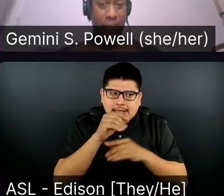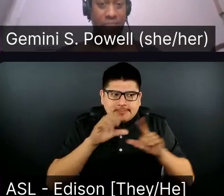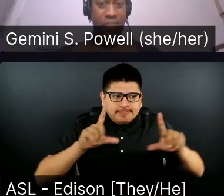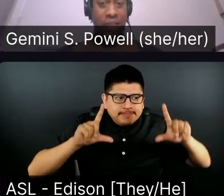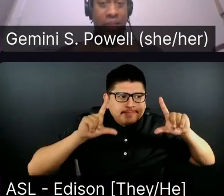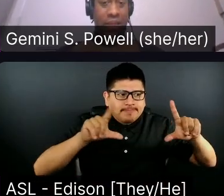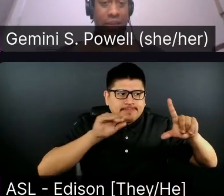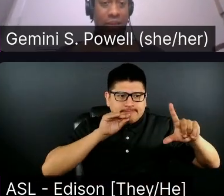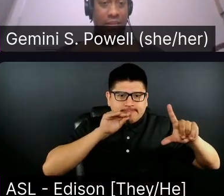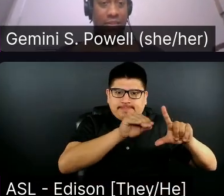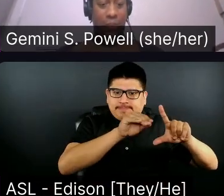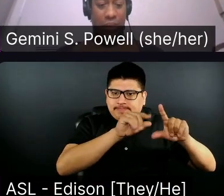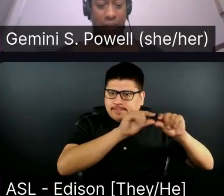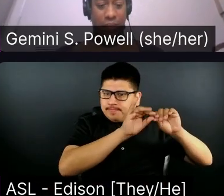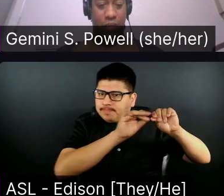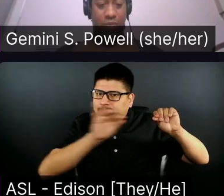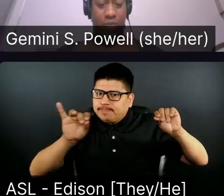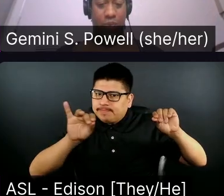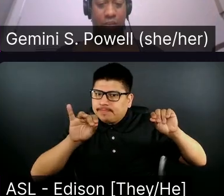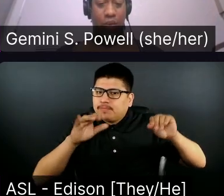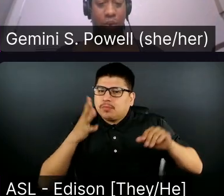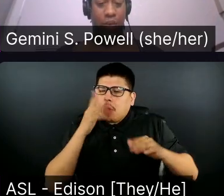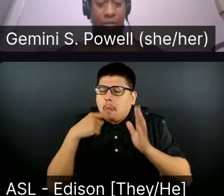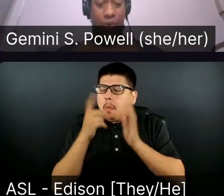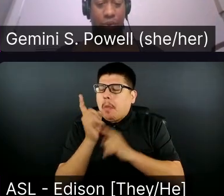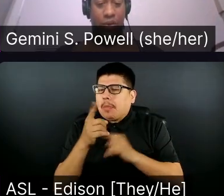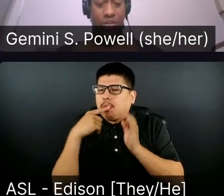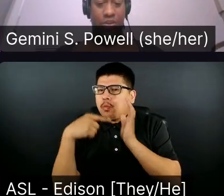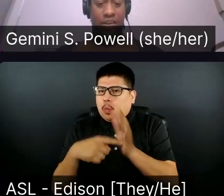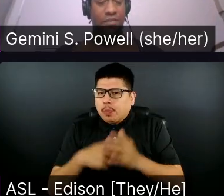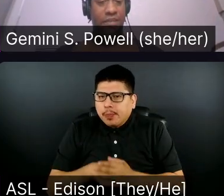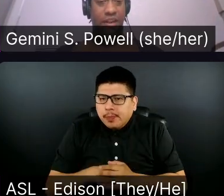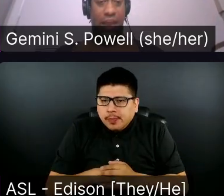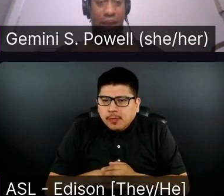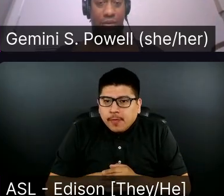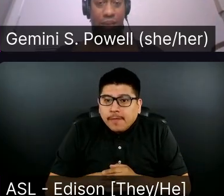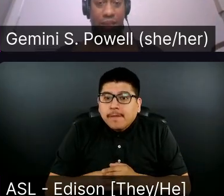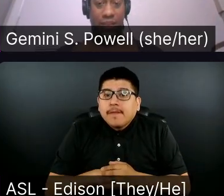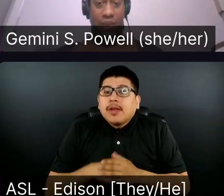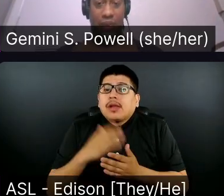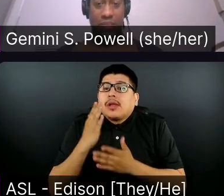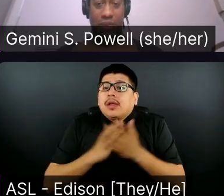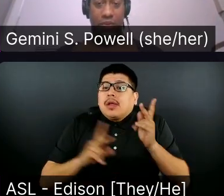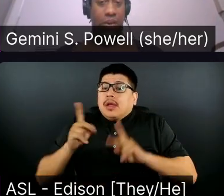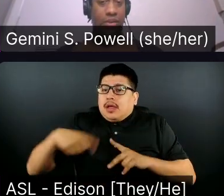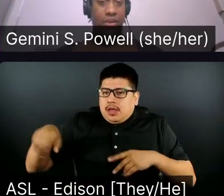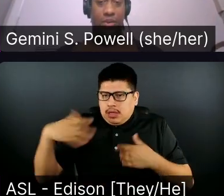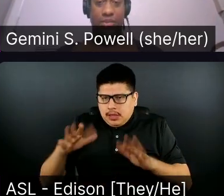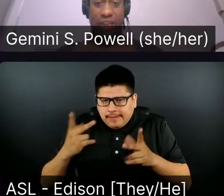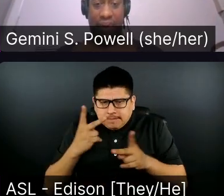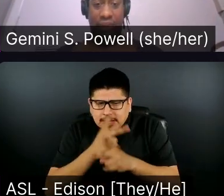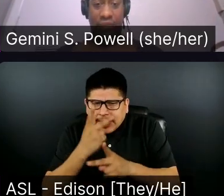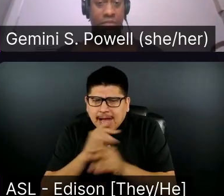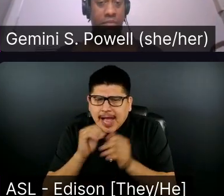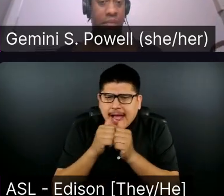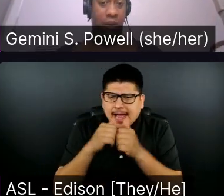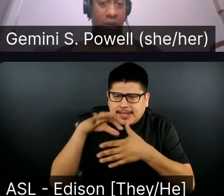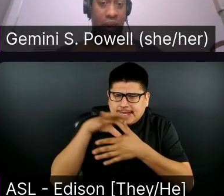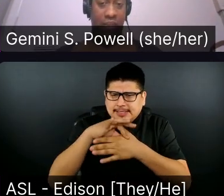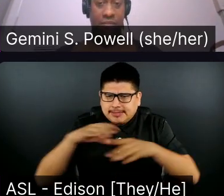moment. Some people, when they're going through, are trying to figure out in their content whether to use a